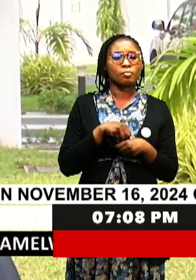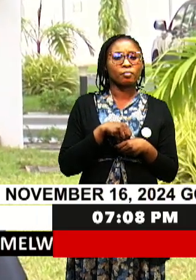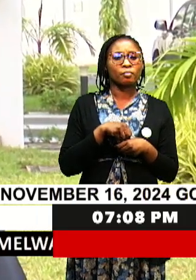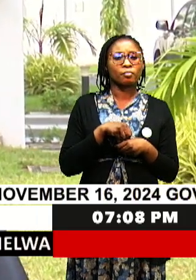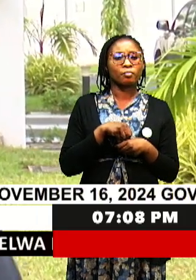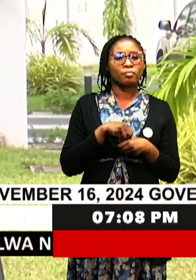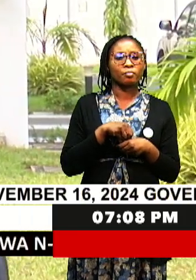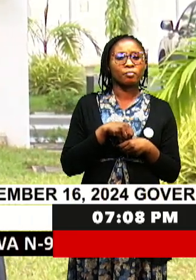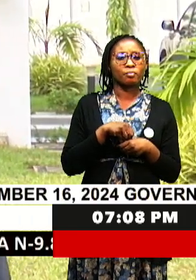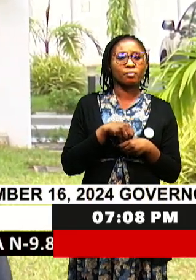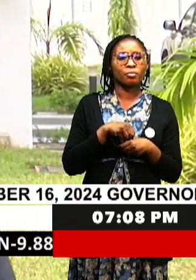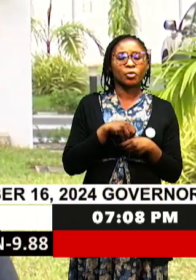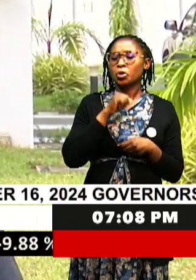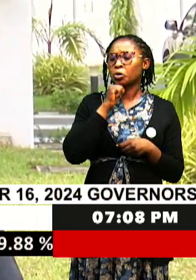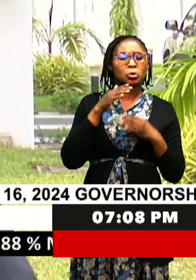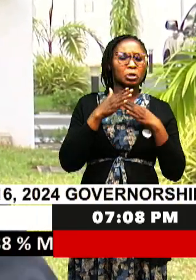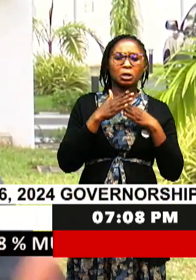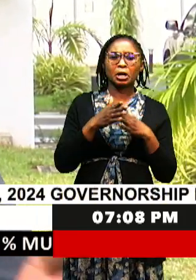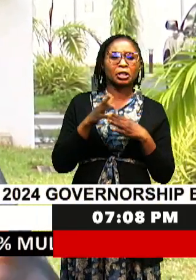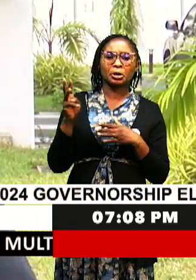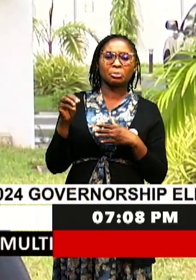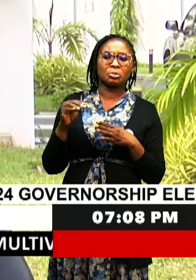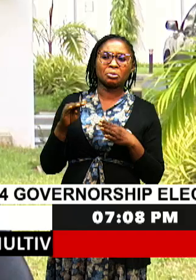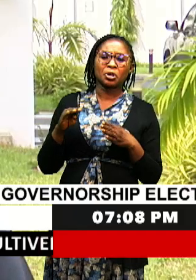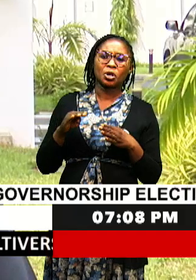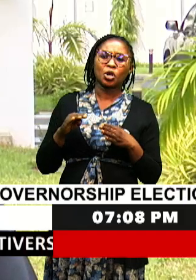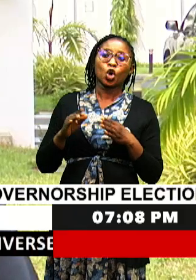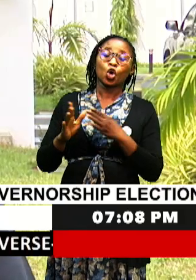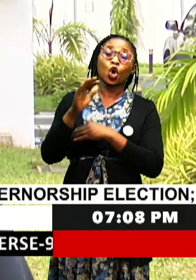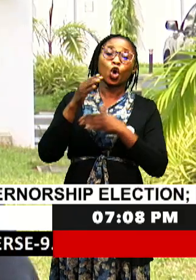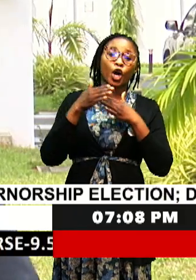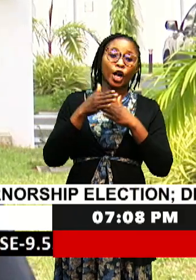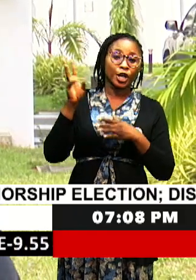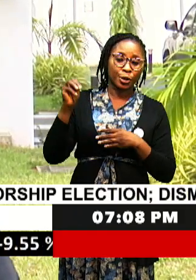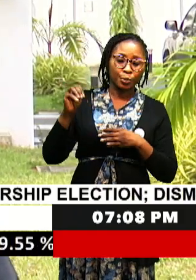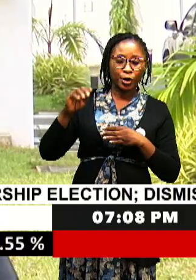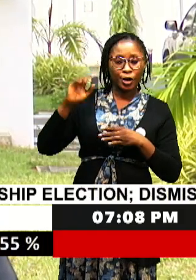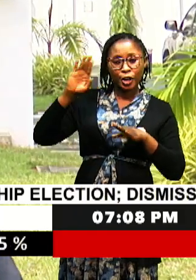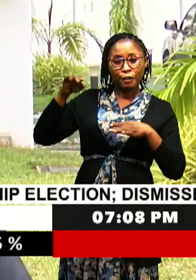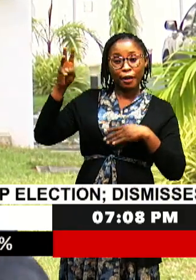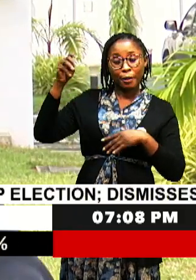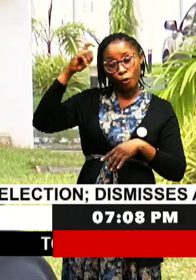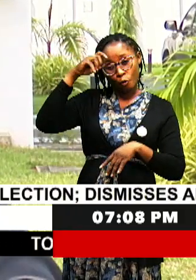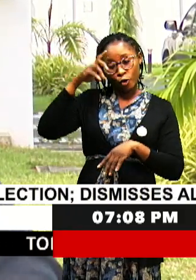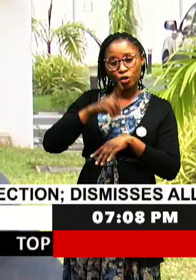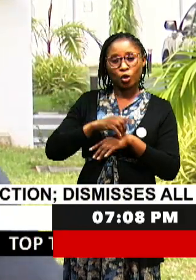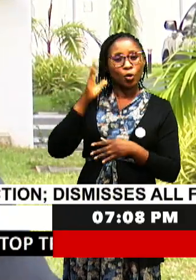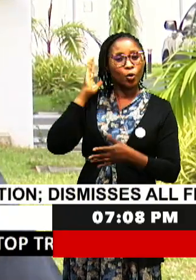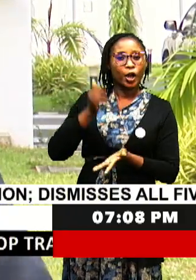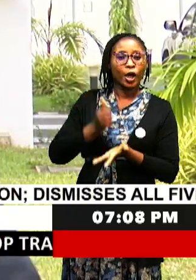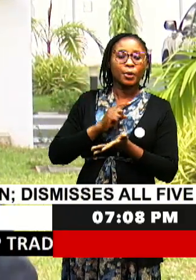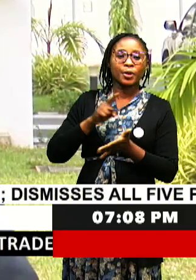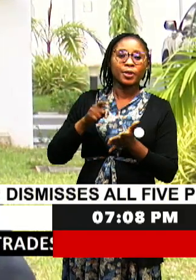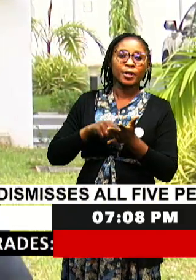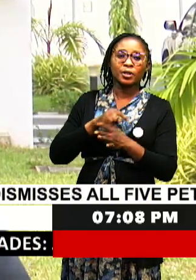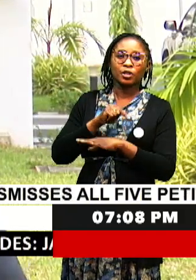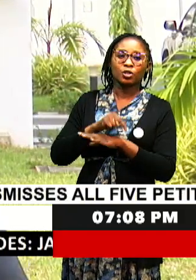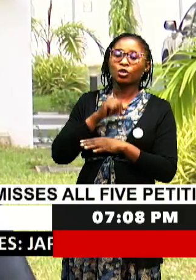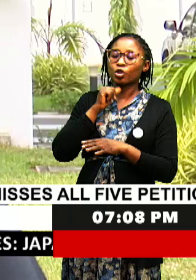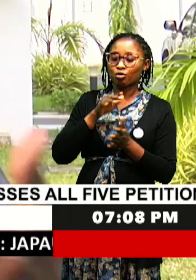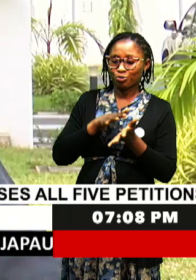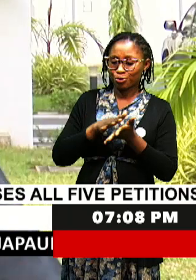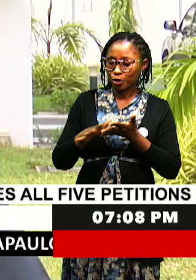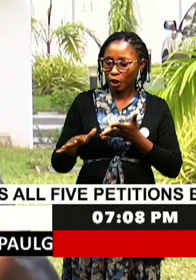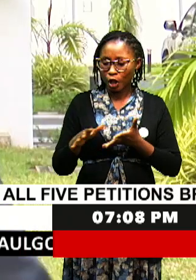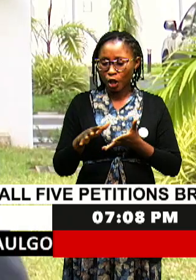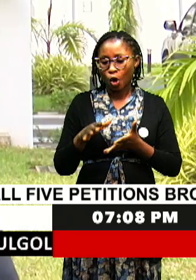God guiding him and giving him wisdom will help this nation not to slide or go down the drain,